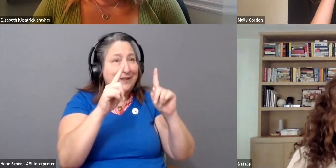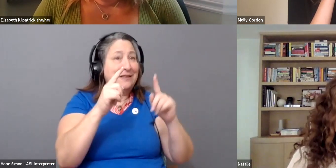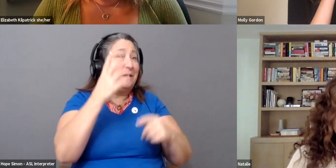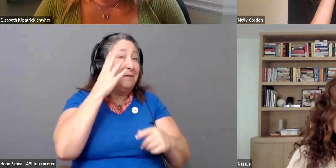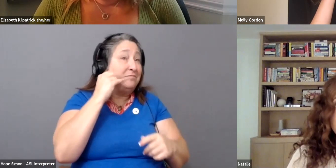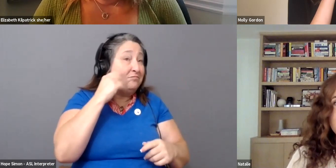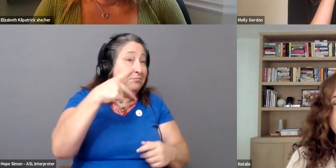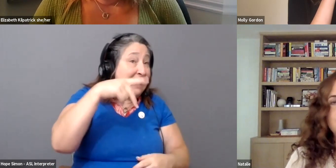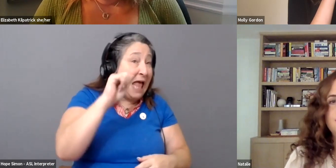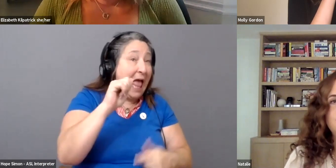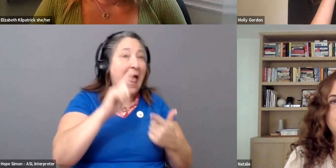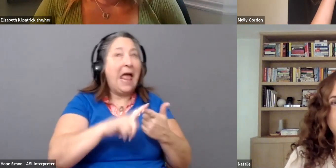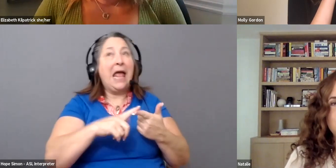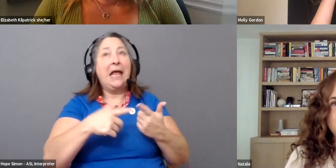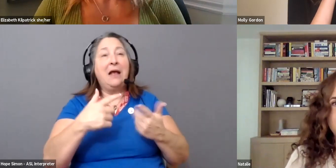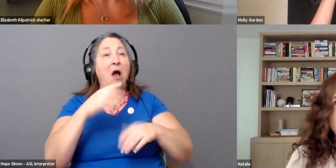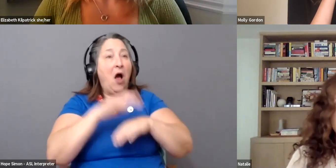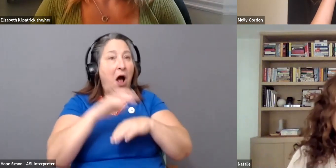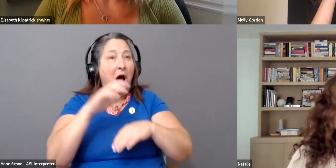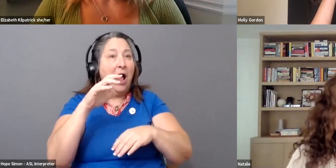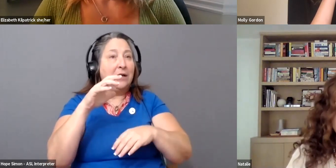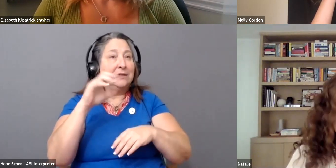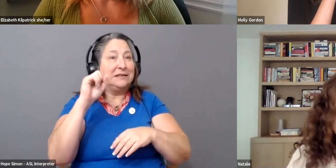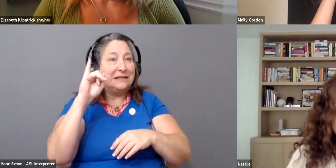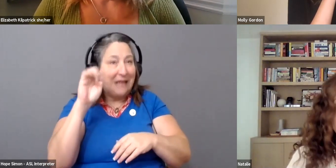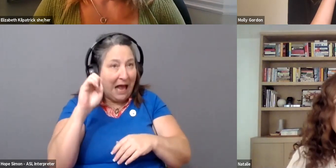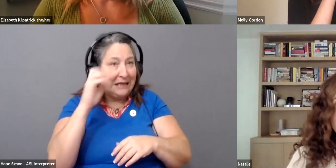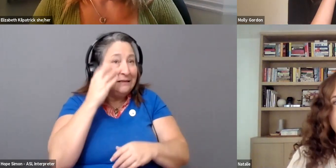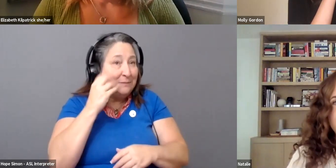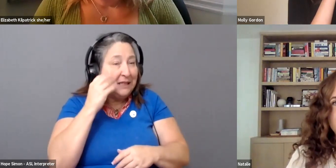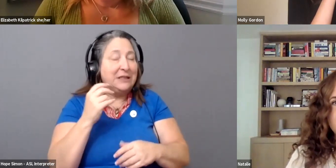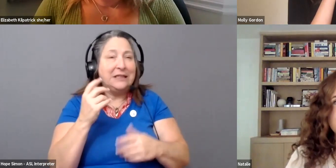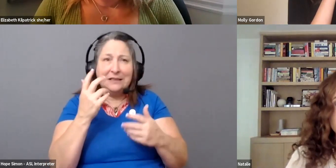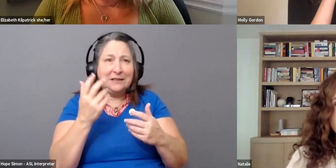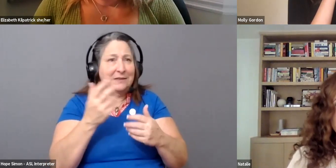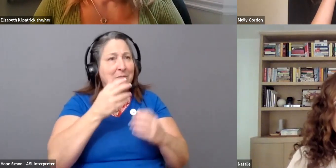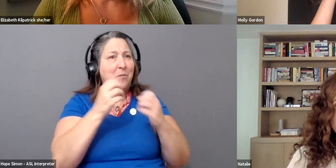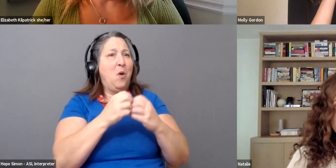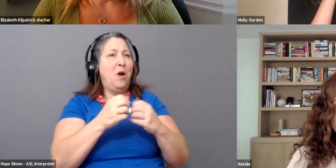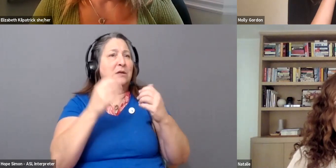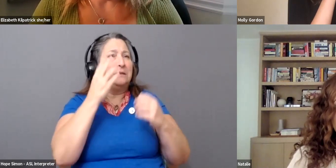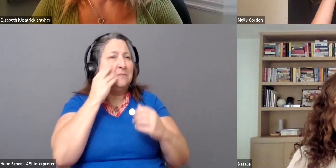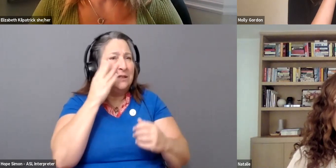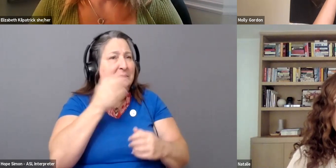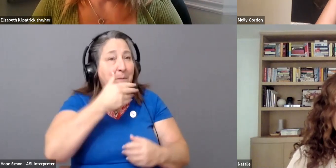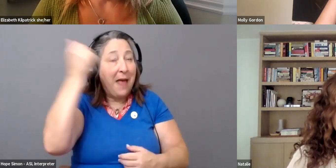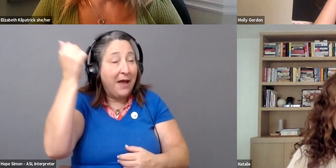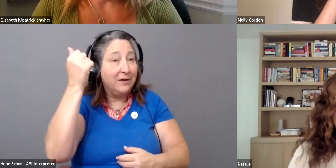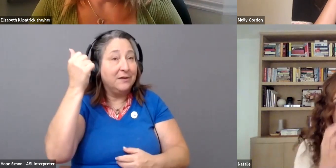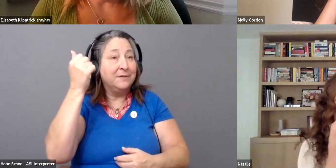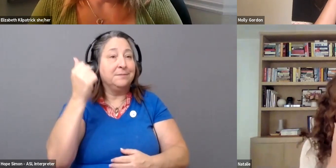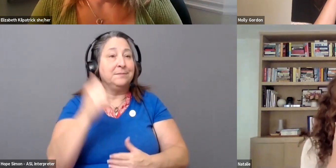on-set experience, like, you know, all the better. And I think, you know, for someone like me, I